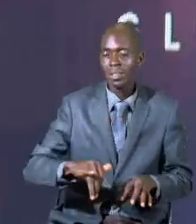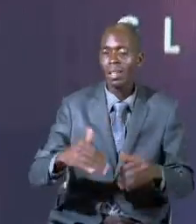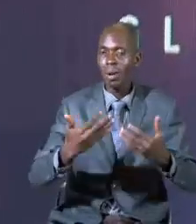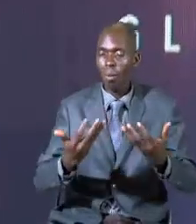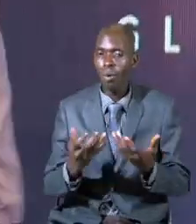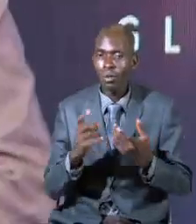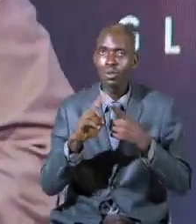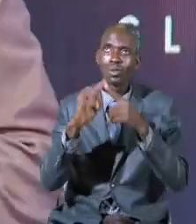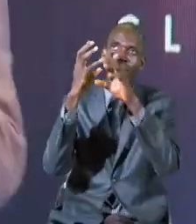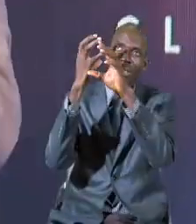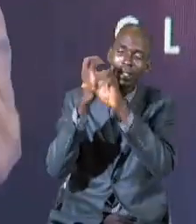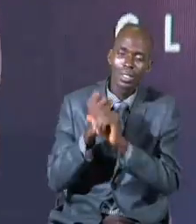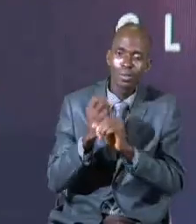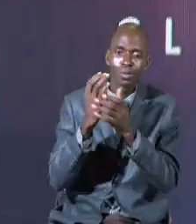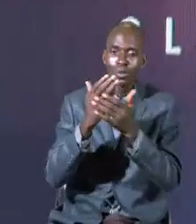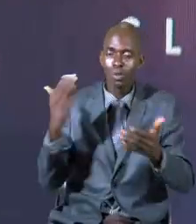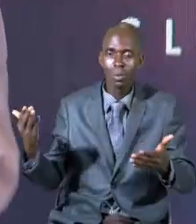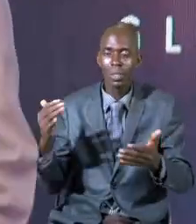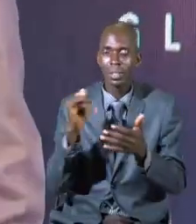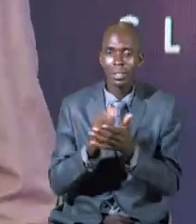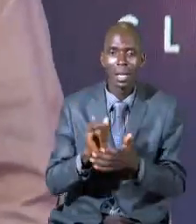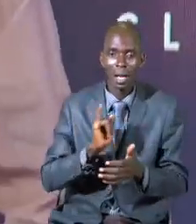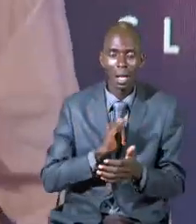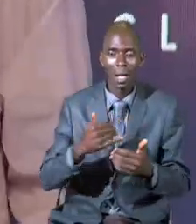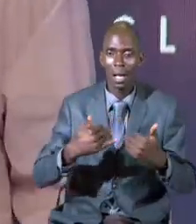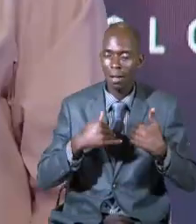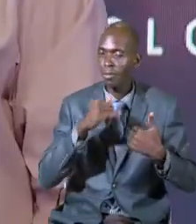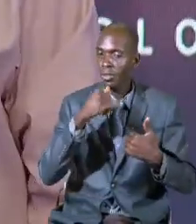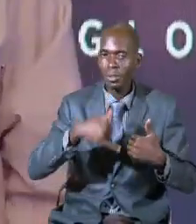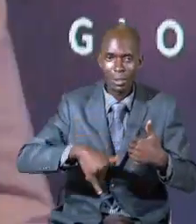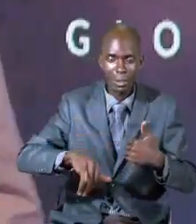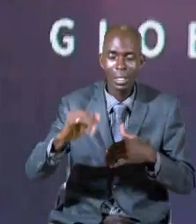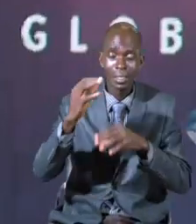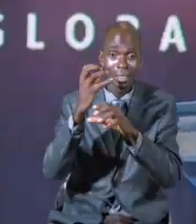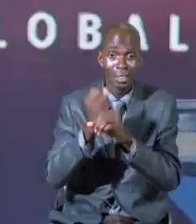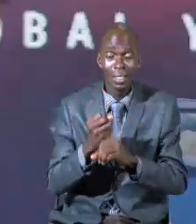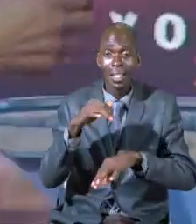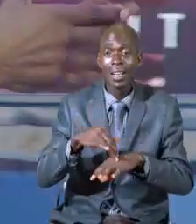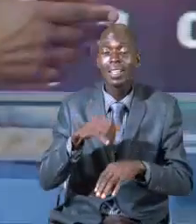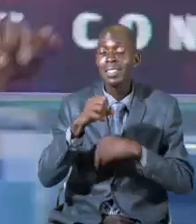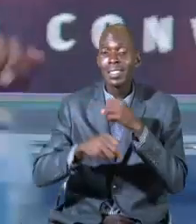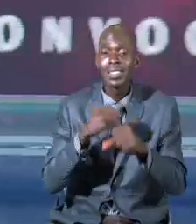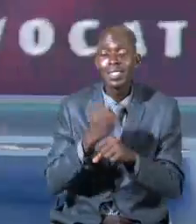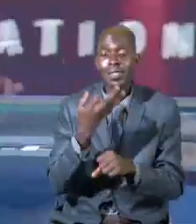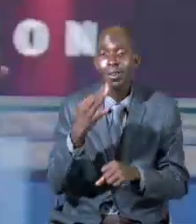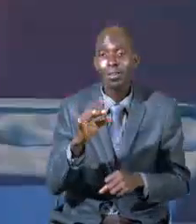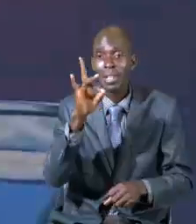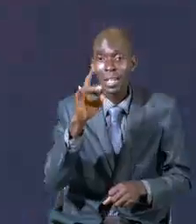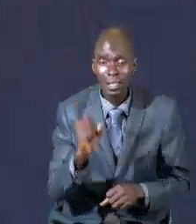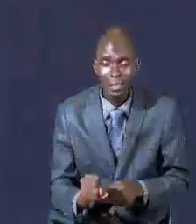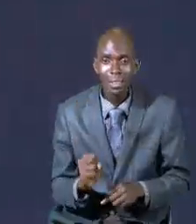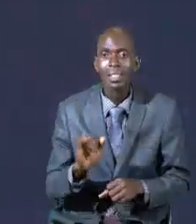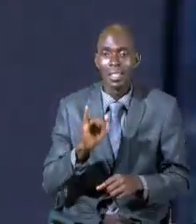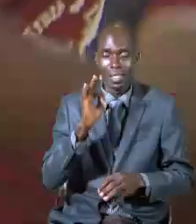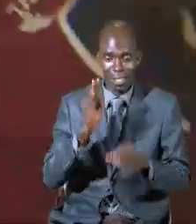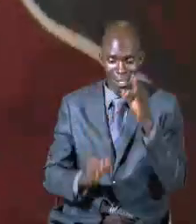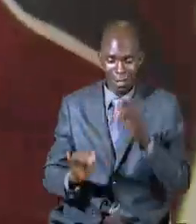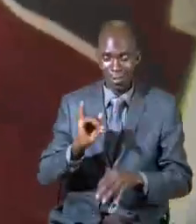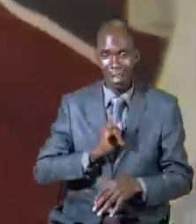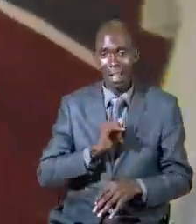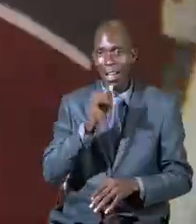not achieved in 80 years, if I am still running, where are the people that will run with